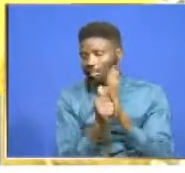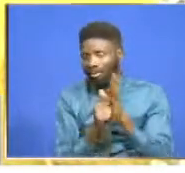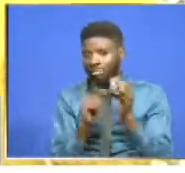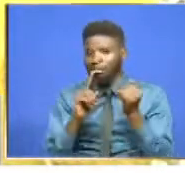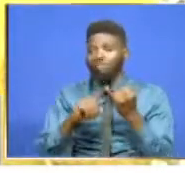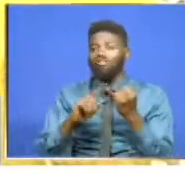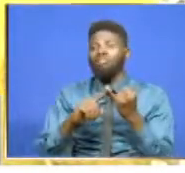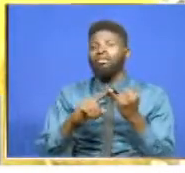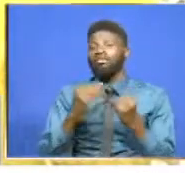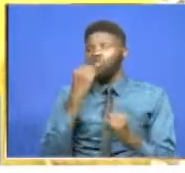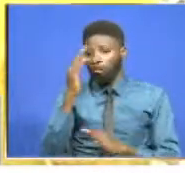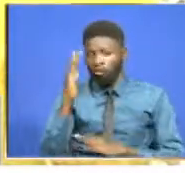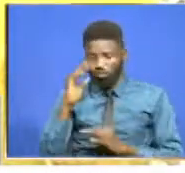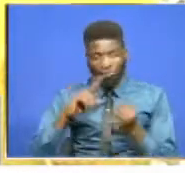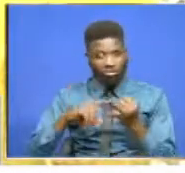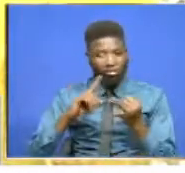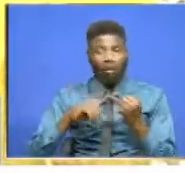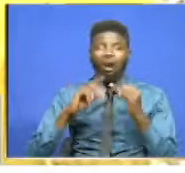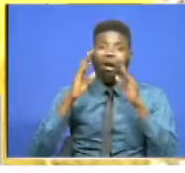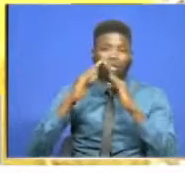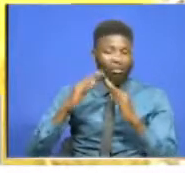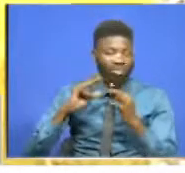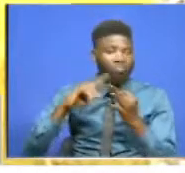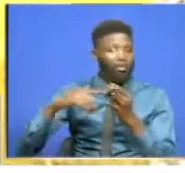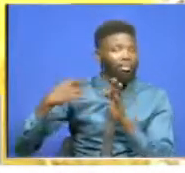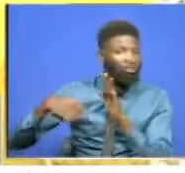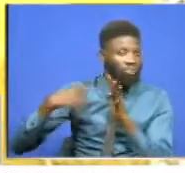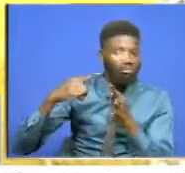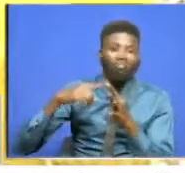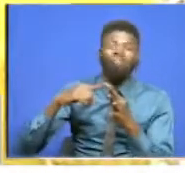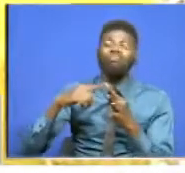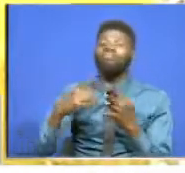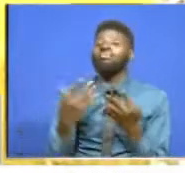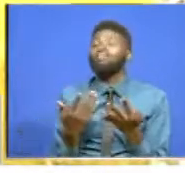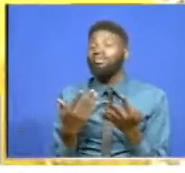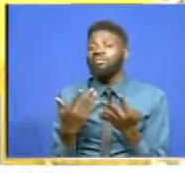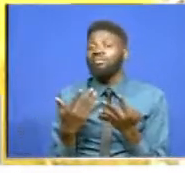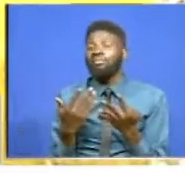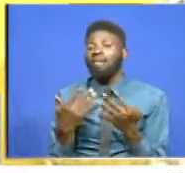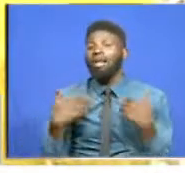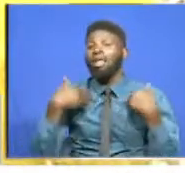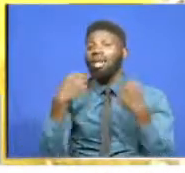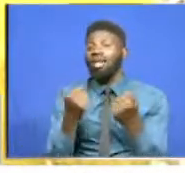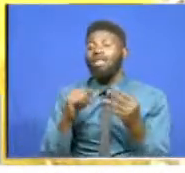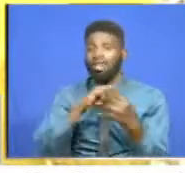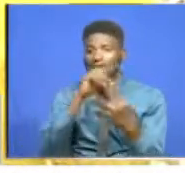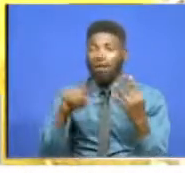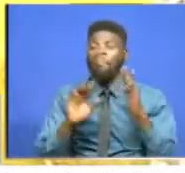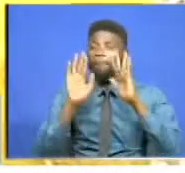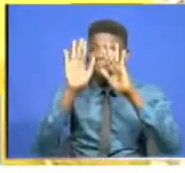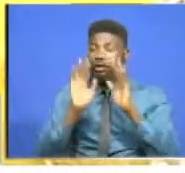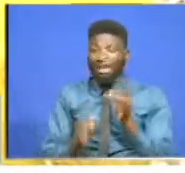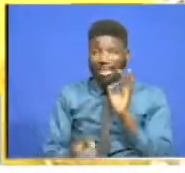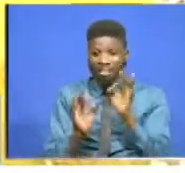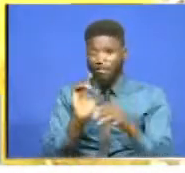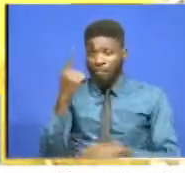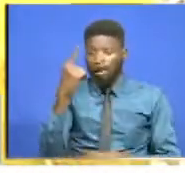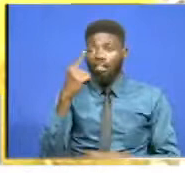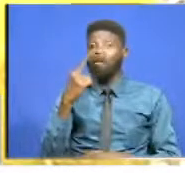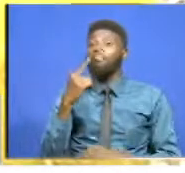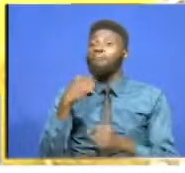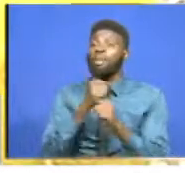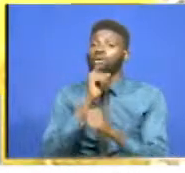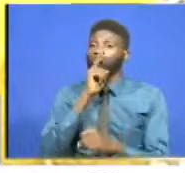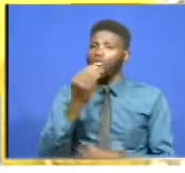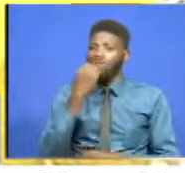four, industrialization or manufacturing. These are key. If you can satisfy number one, food security, you'll have done a